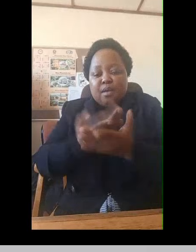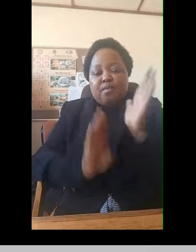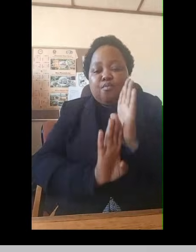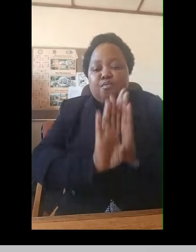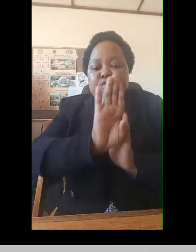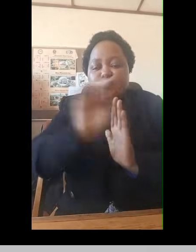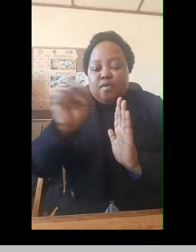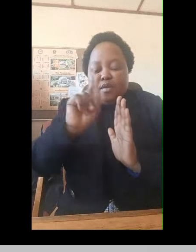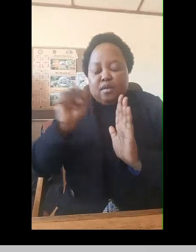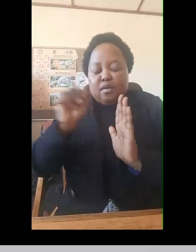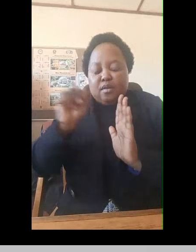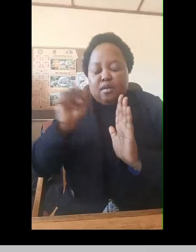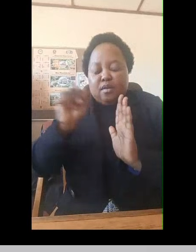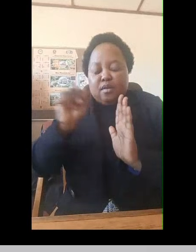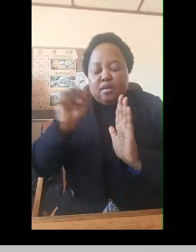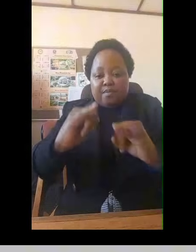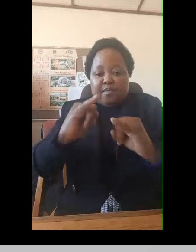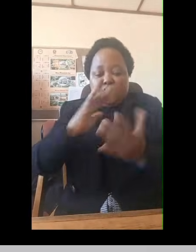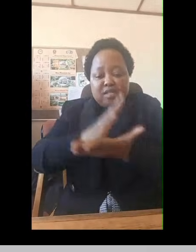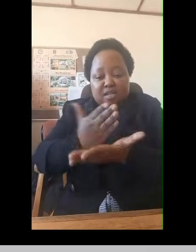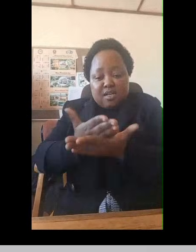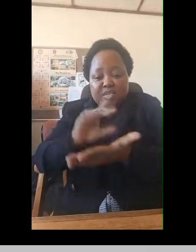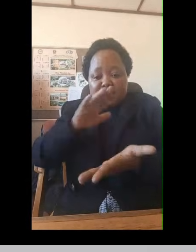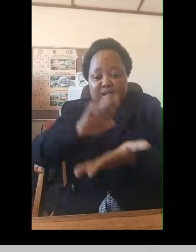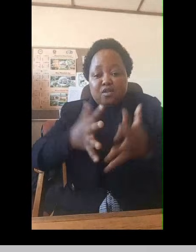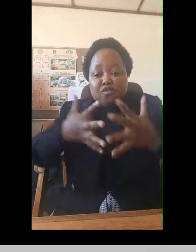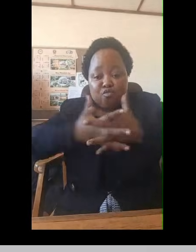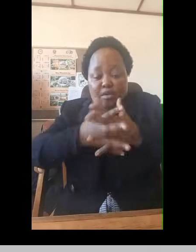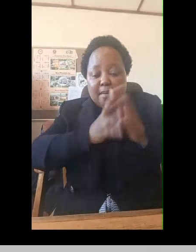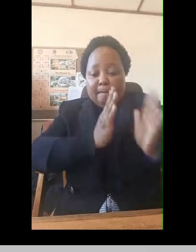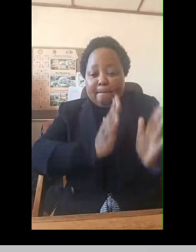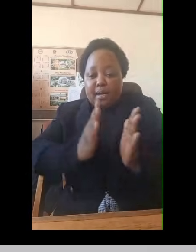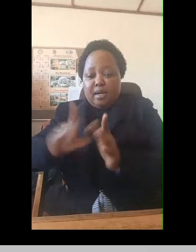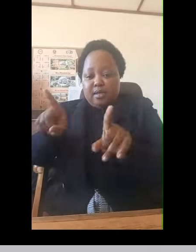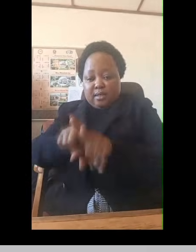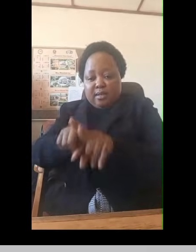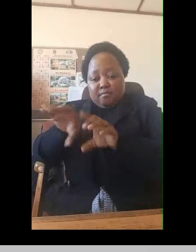and joint planning and implementation.